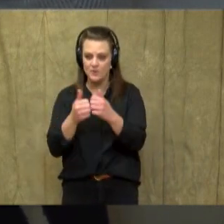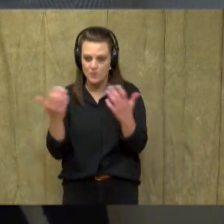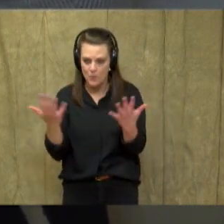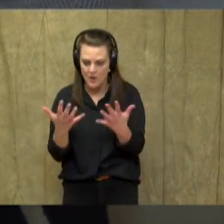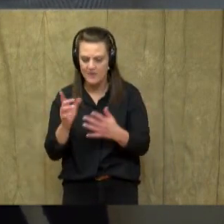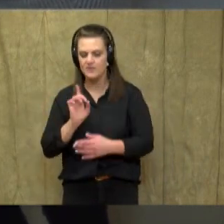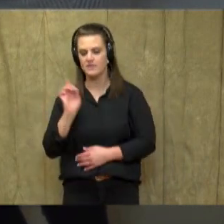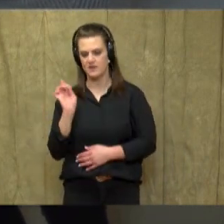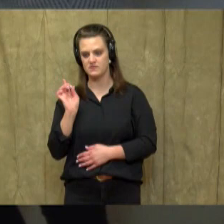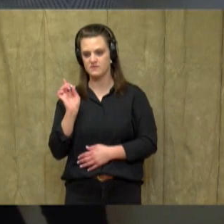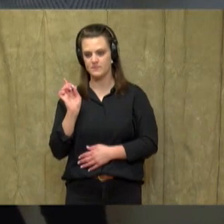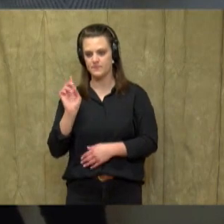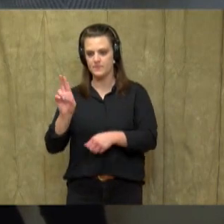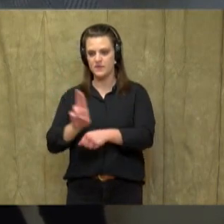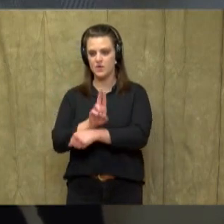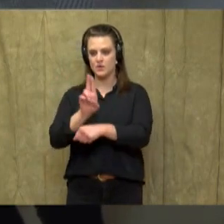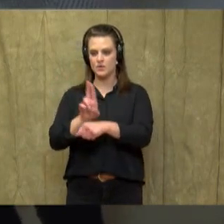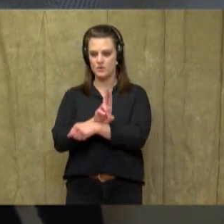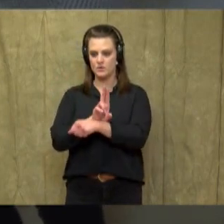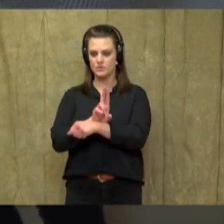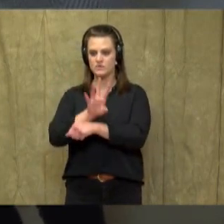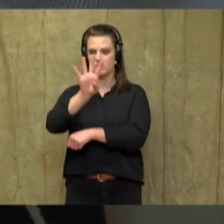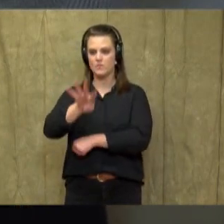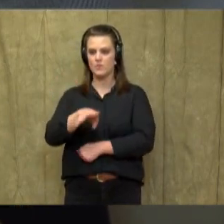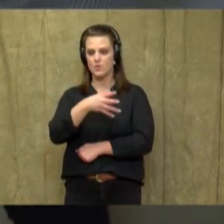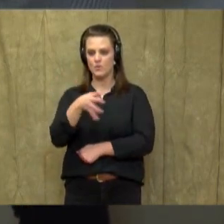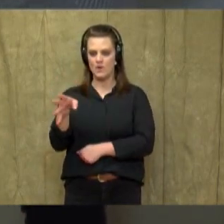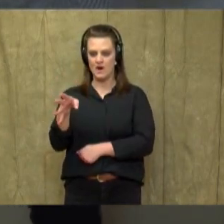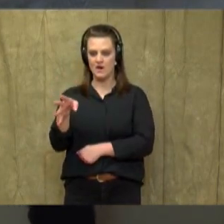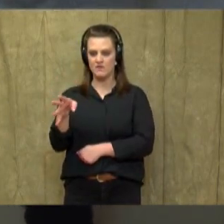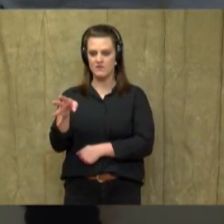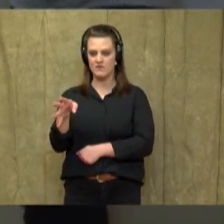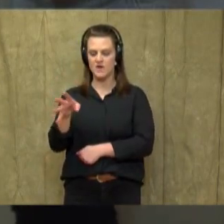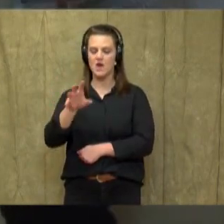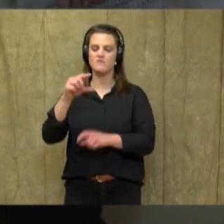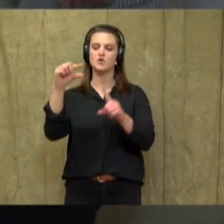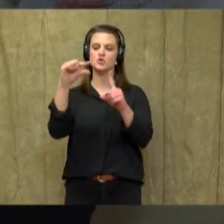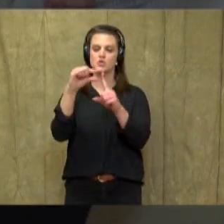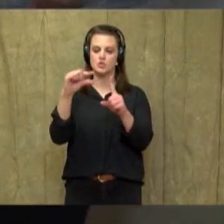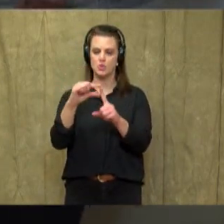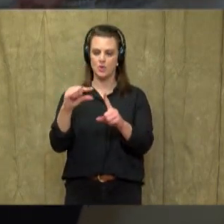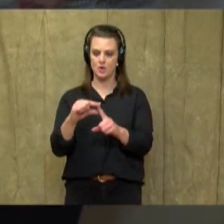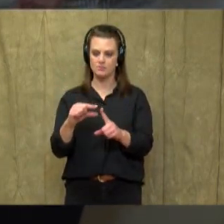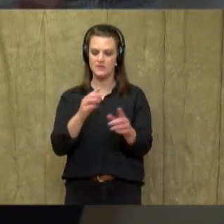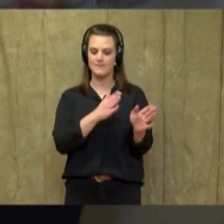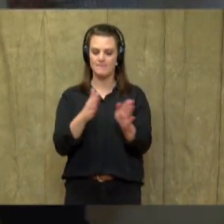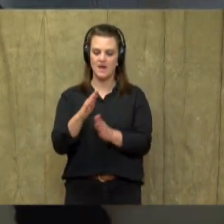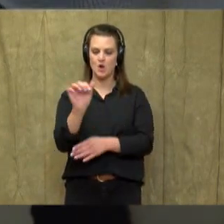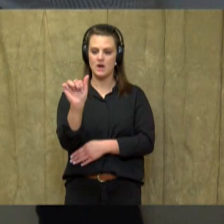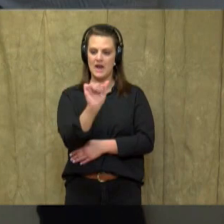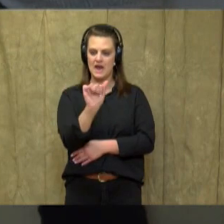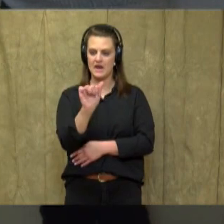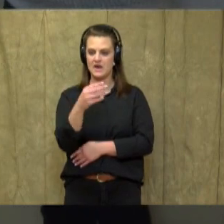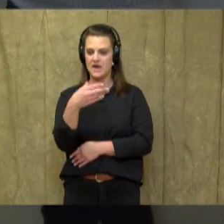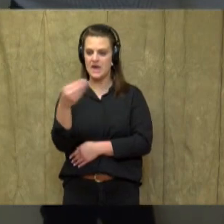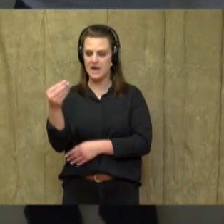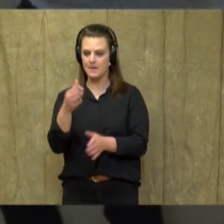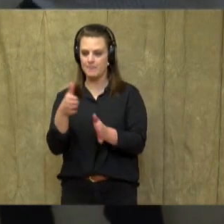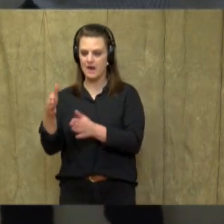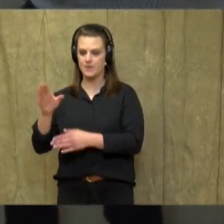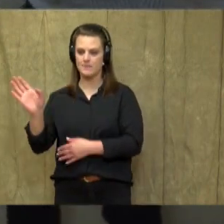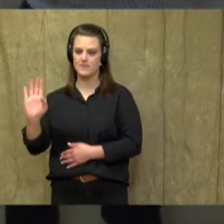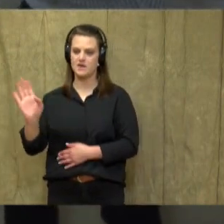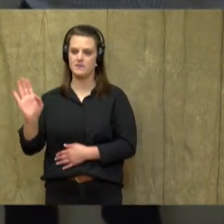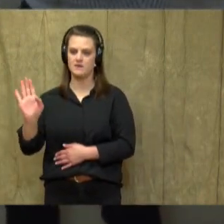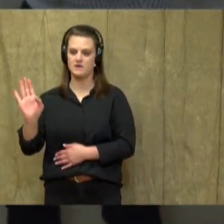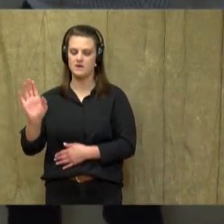this. It says use the graph of corresponding terms in pattern A and B. You're going to